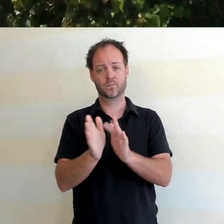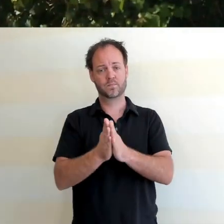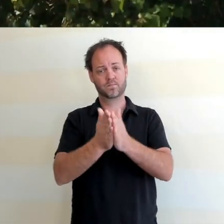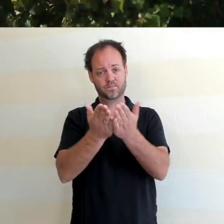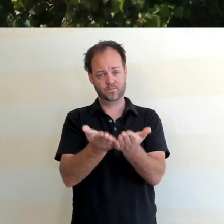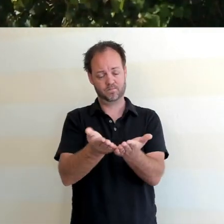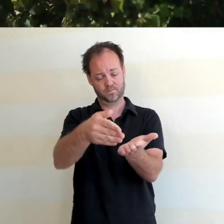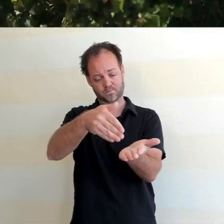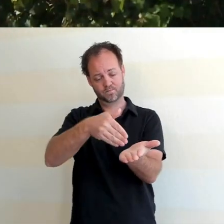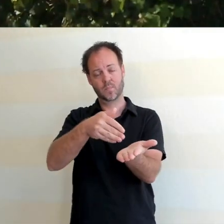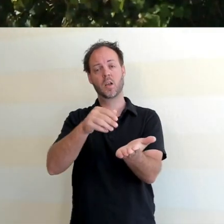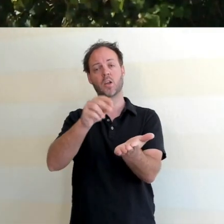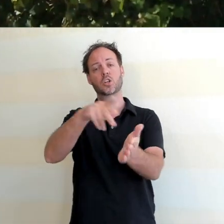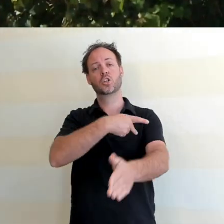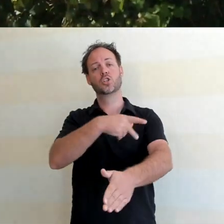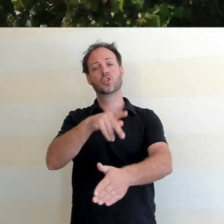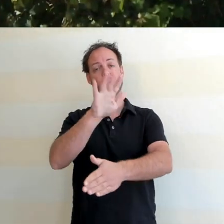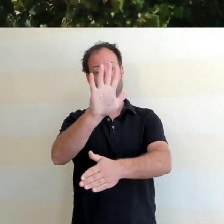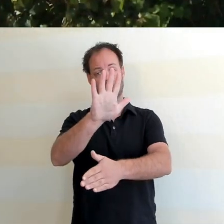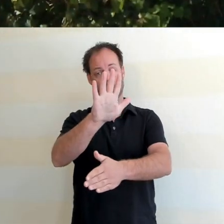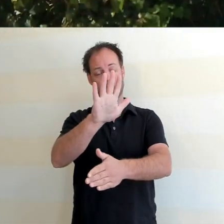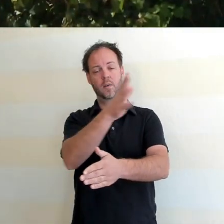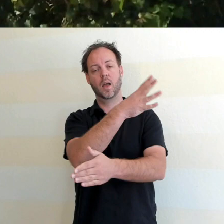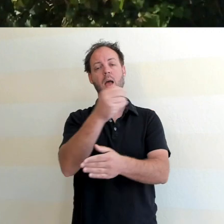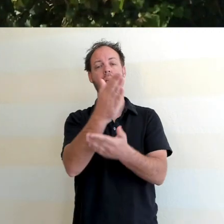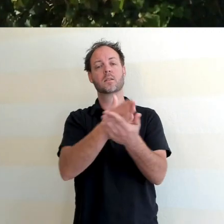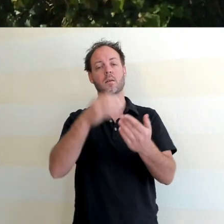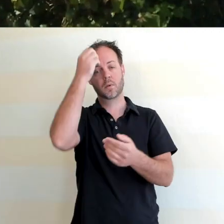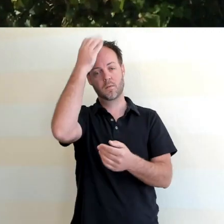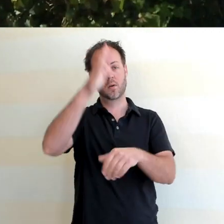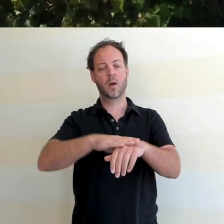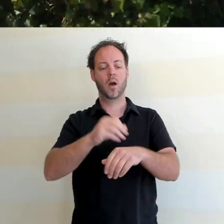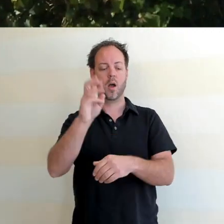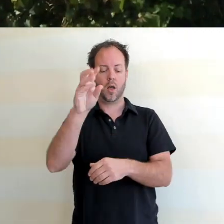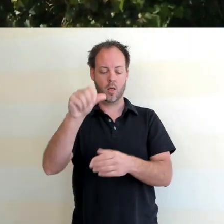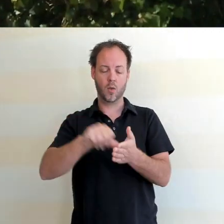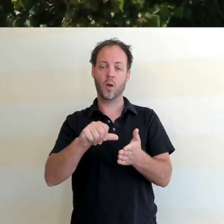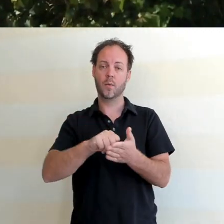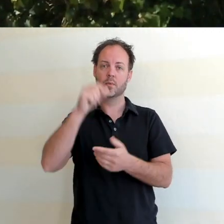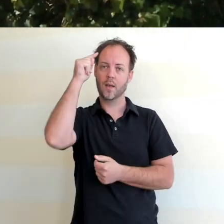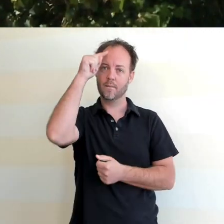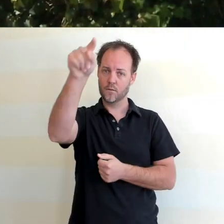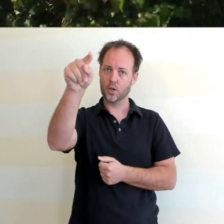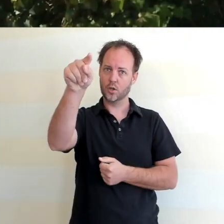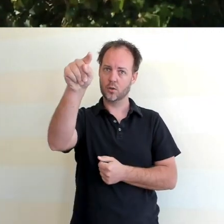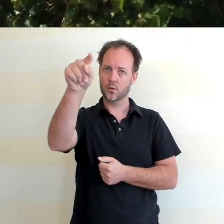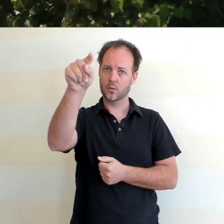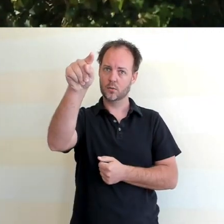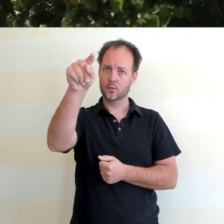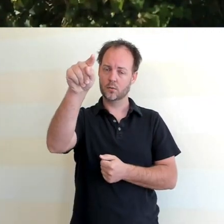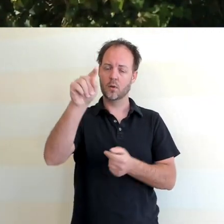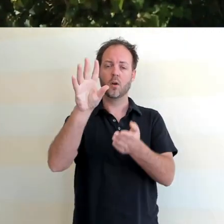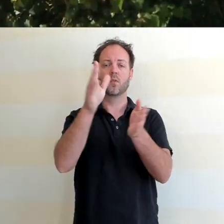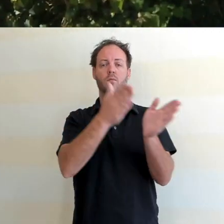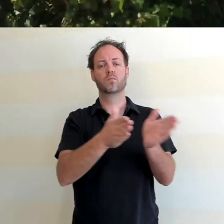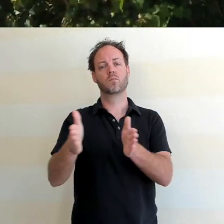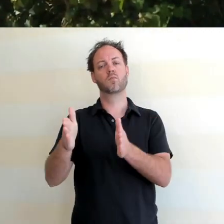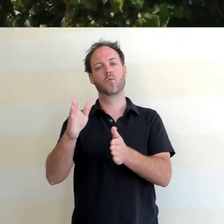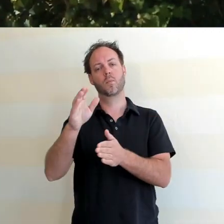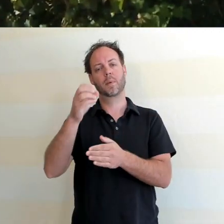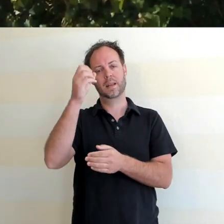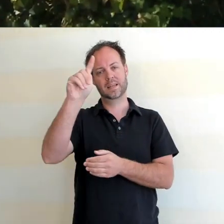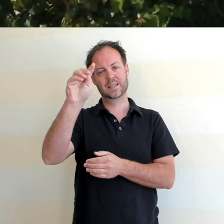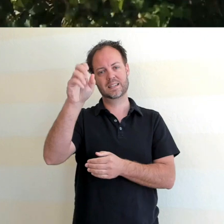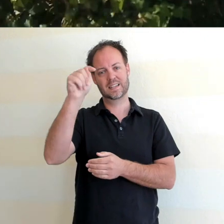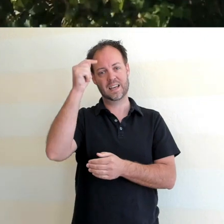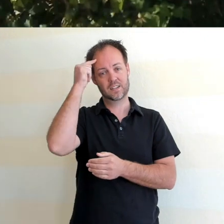Psalm 5. There are some tools on the website you may find useful. The formatted text is available for